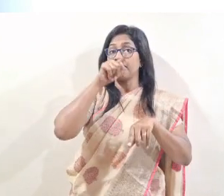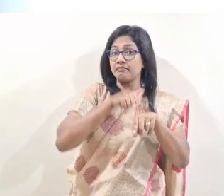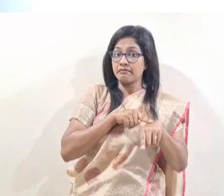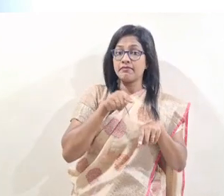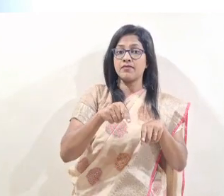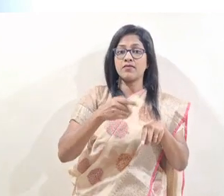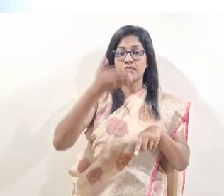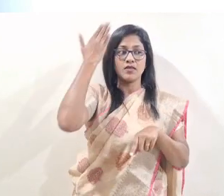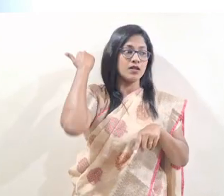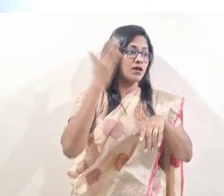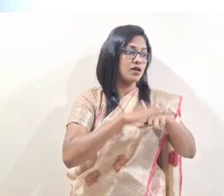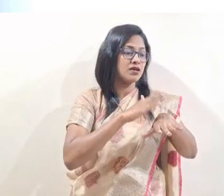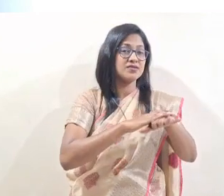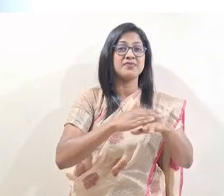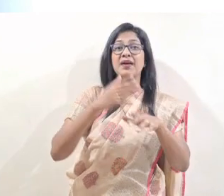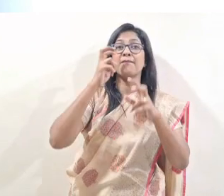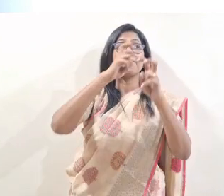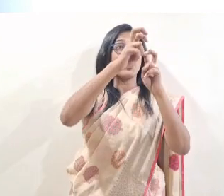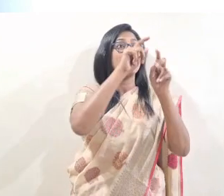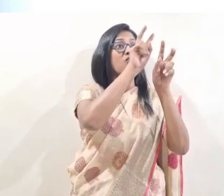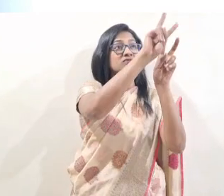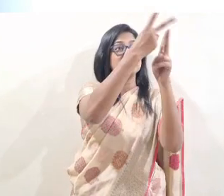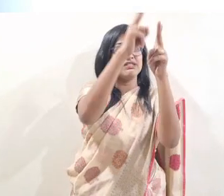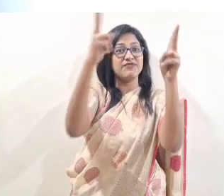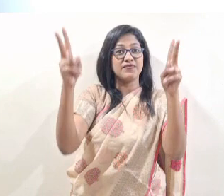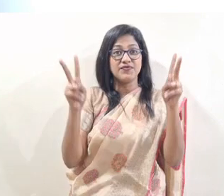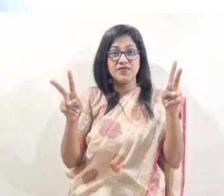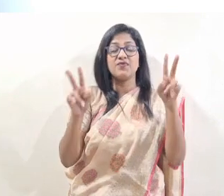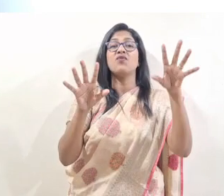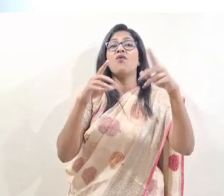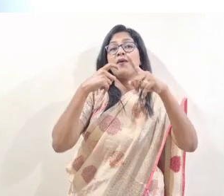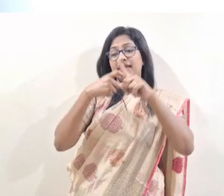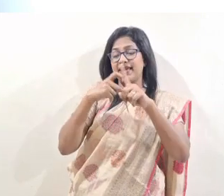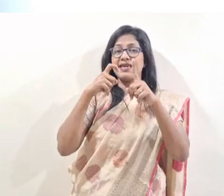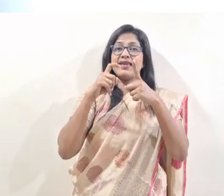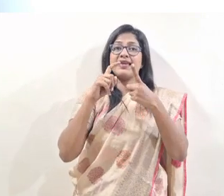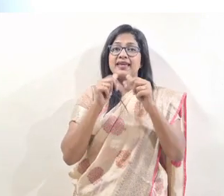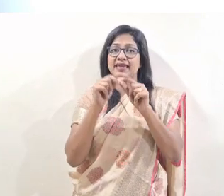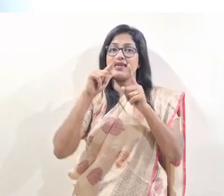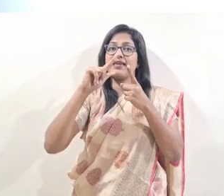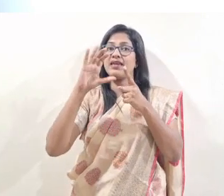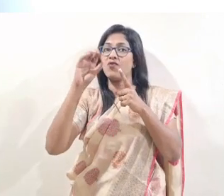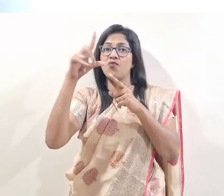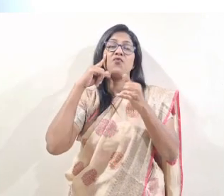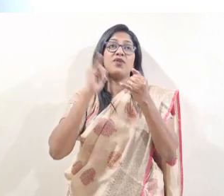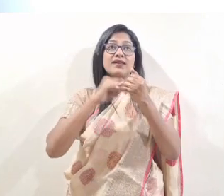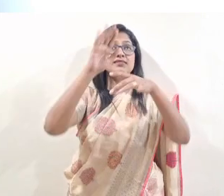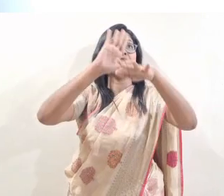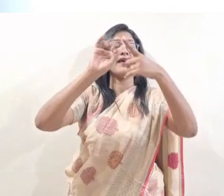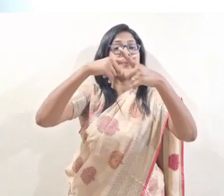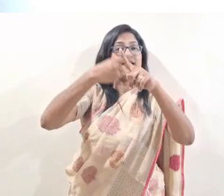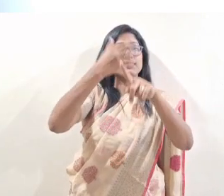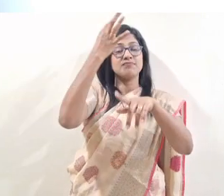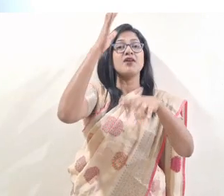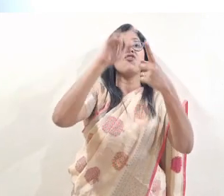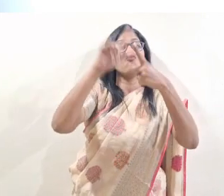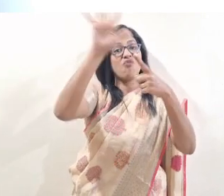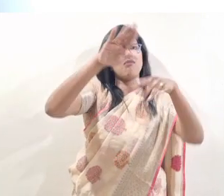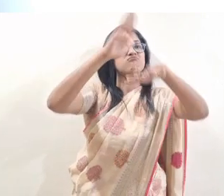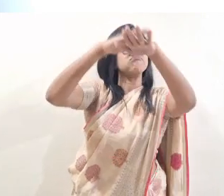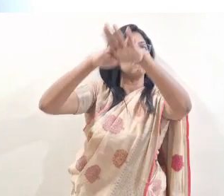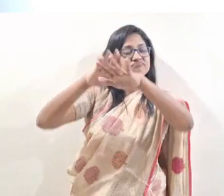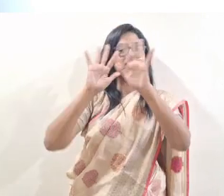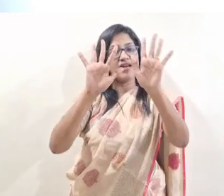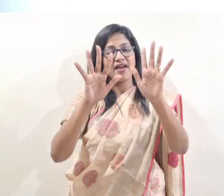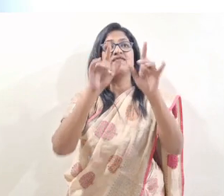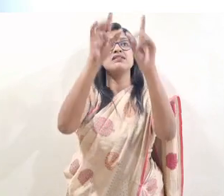the experiences of all the existing metros and Keolis expertise, they have faced certain things in Europe that time, and those things